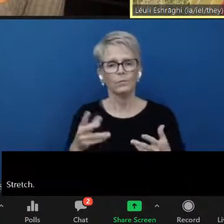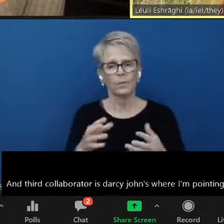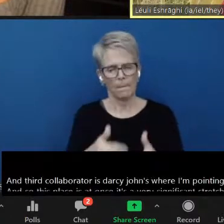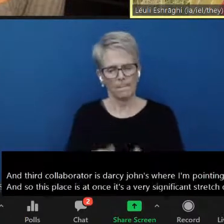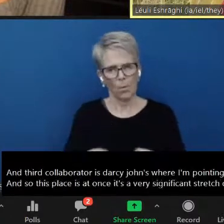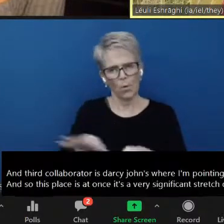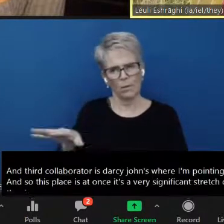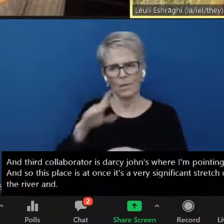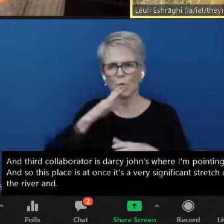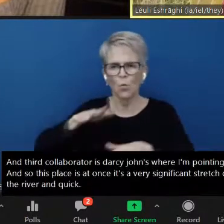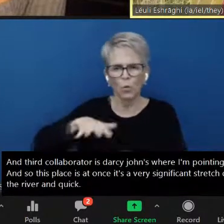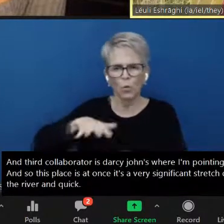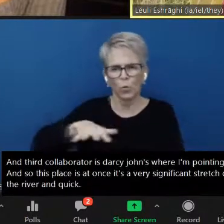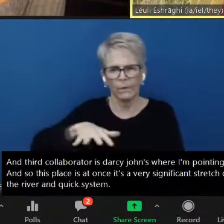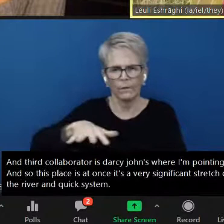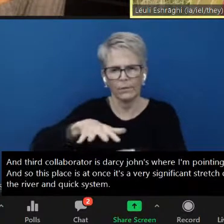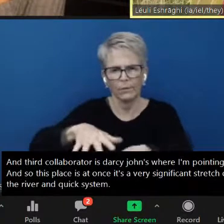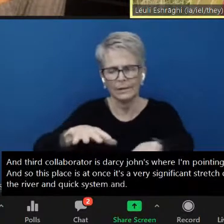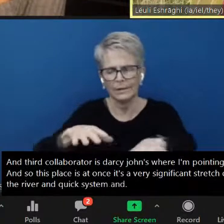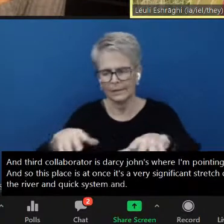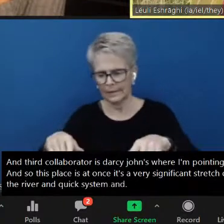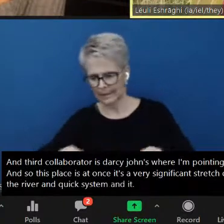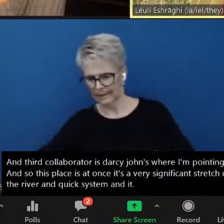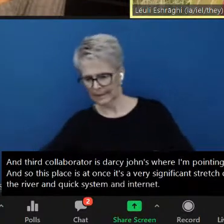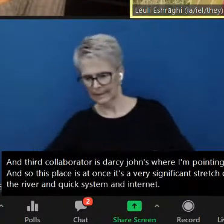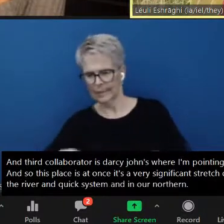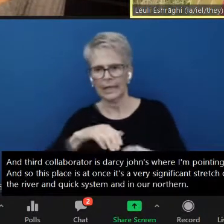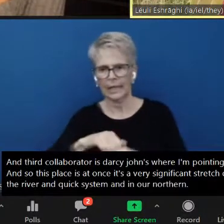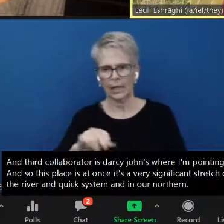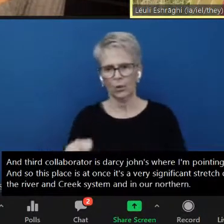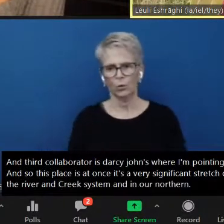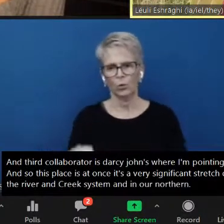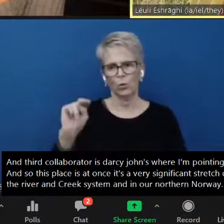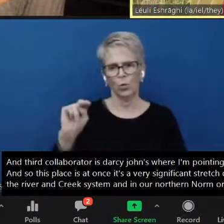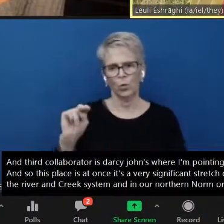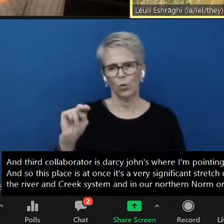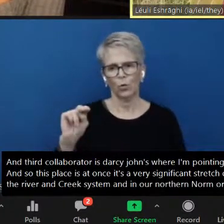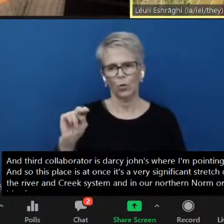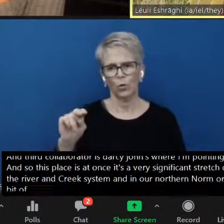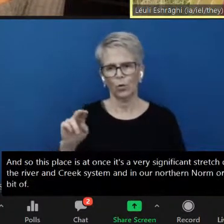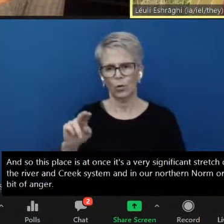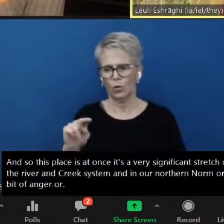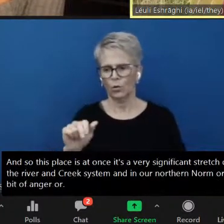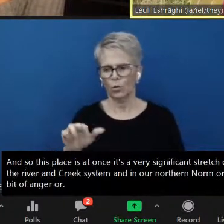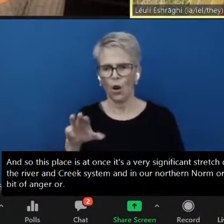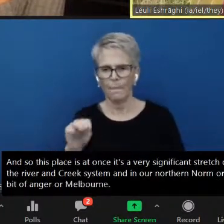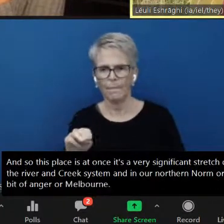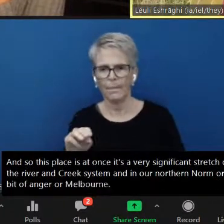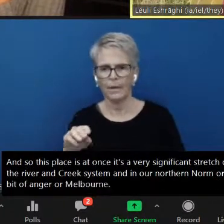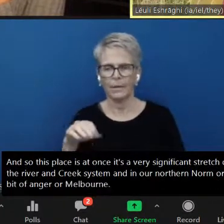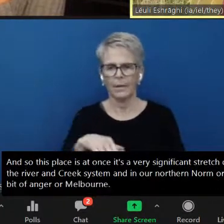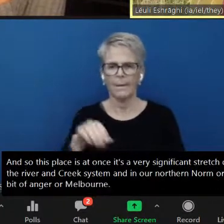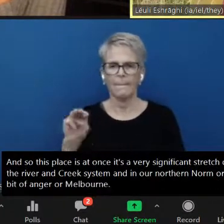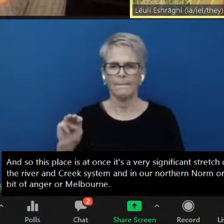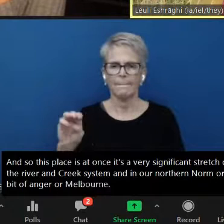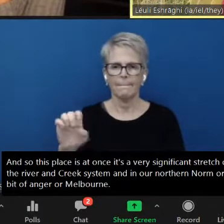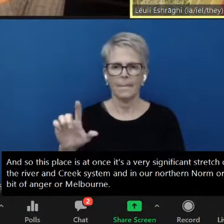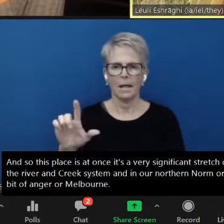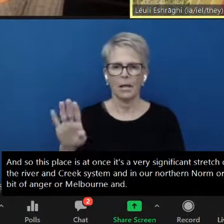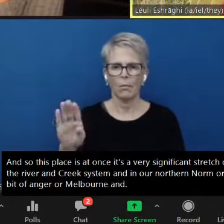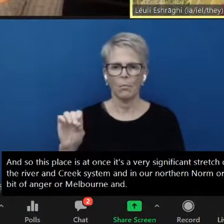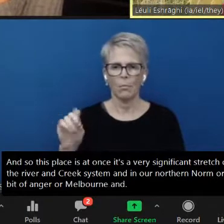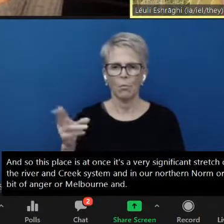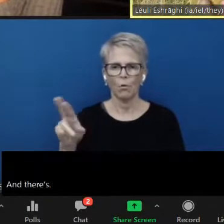of the river and creek system in inner northern Narm or Biranga or Melbourne.